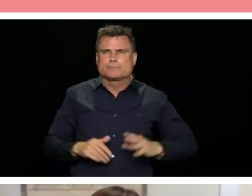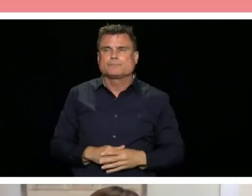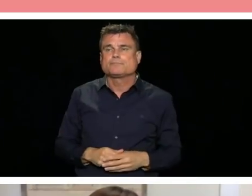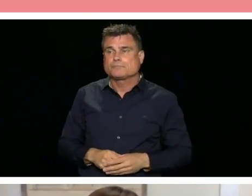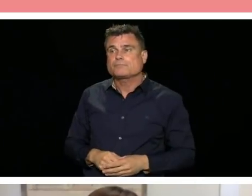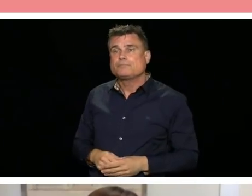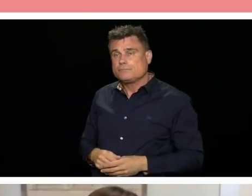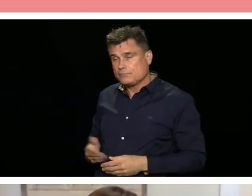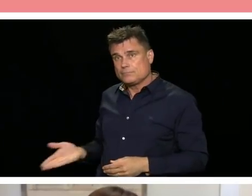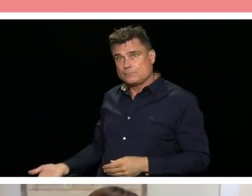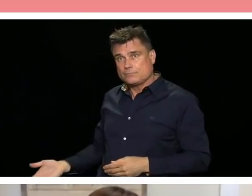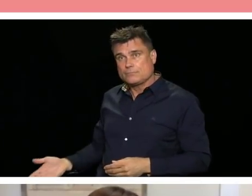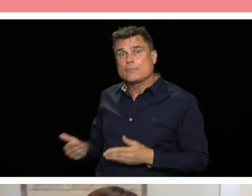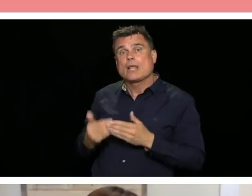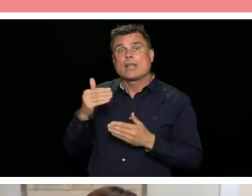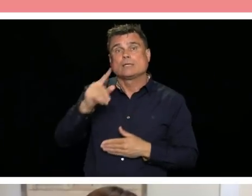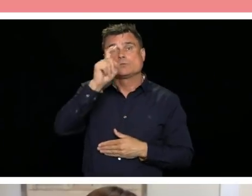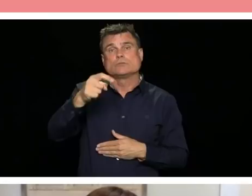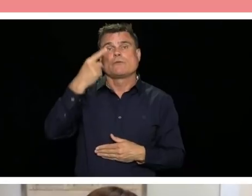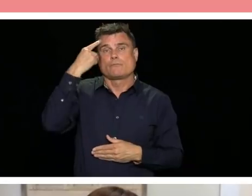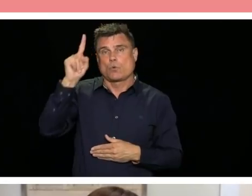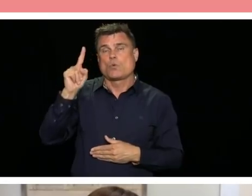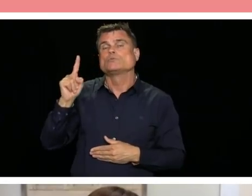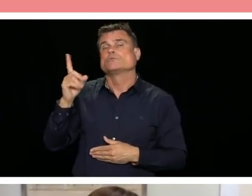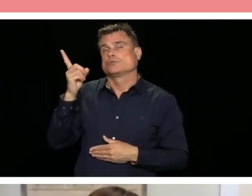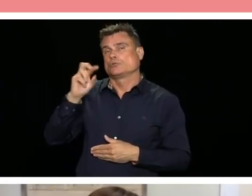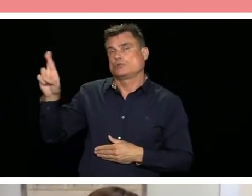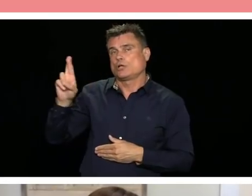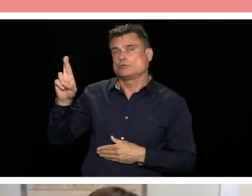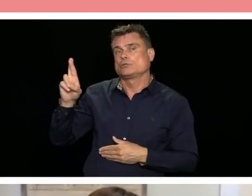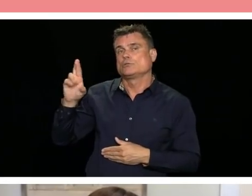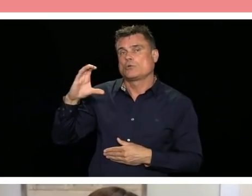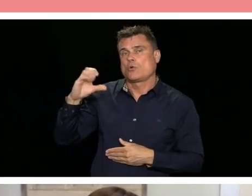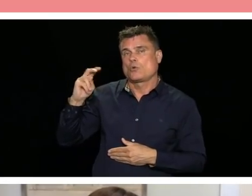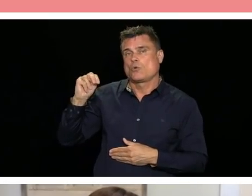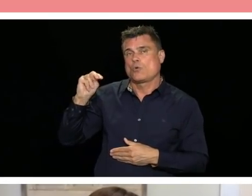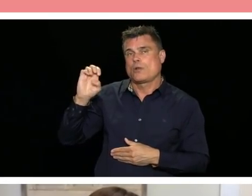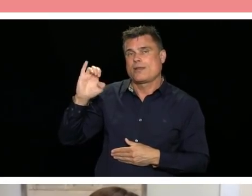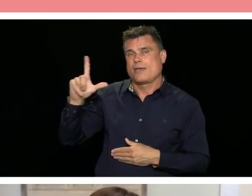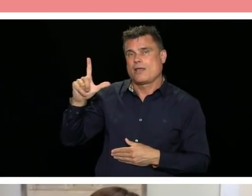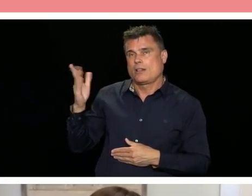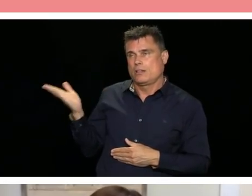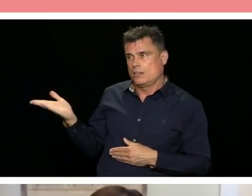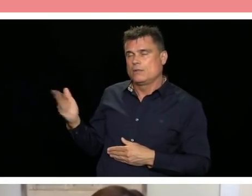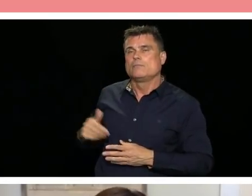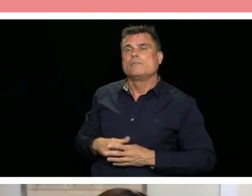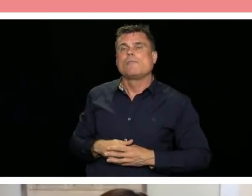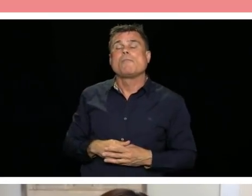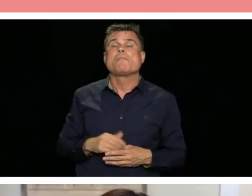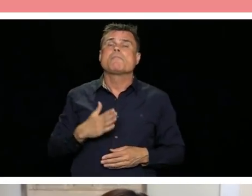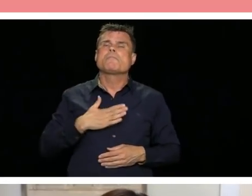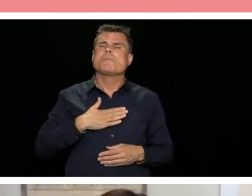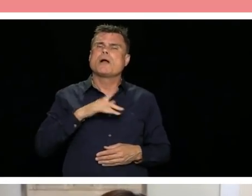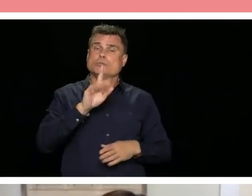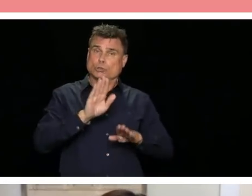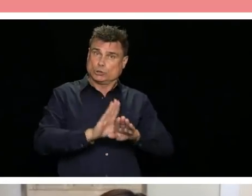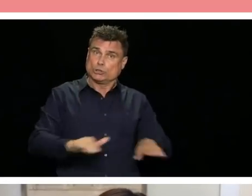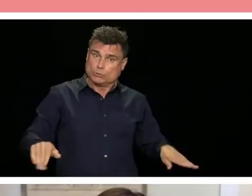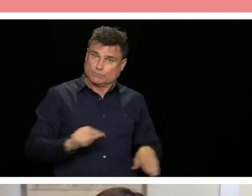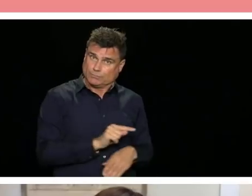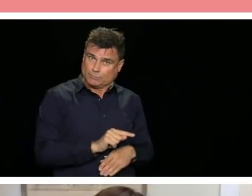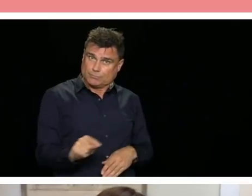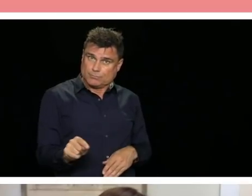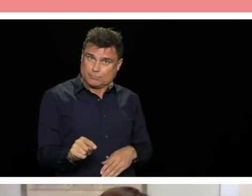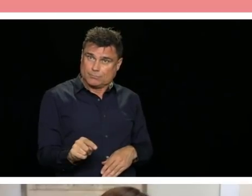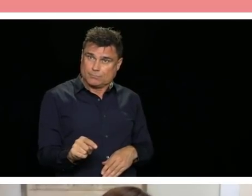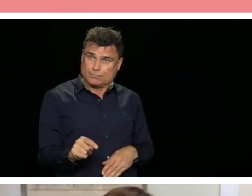Valerie, and it's just coming in. My concern is that my kids could go potentially infect their grandparents or people